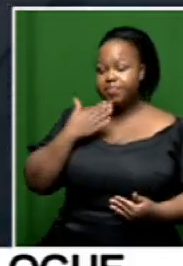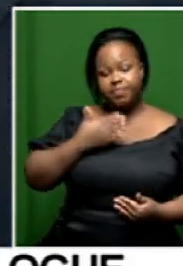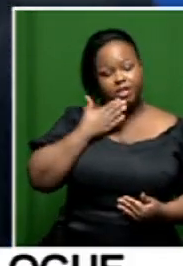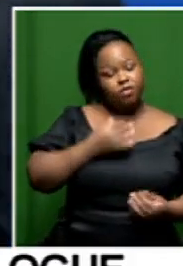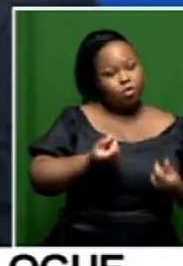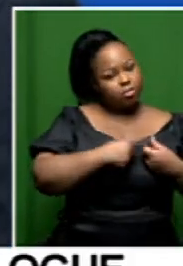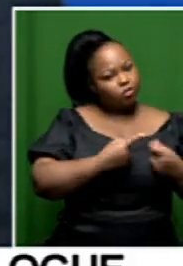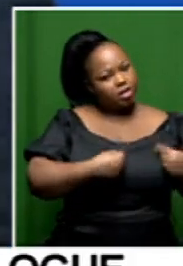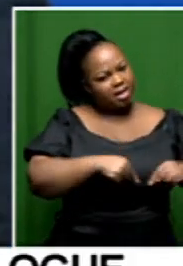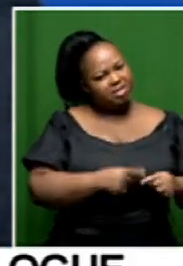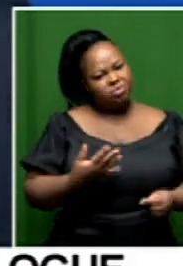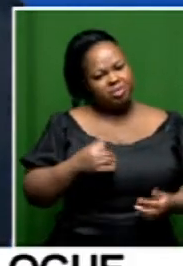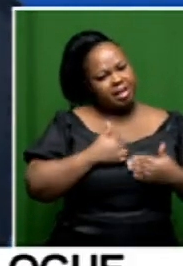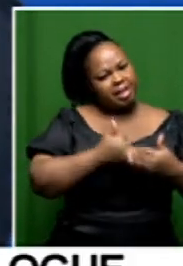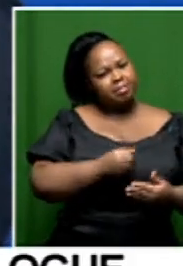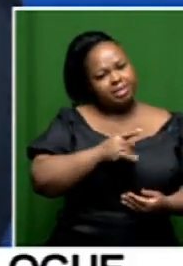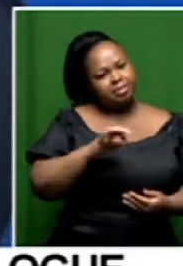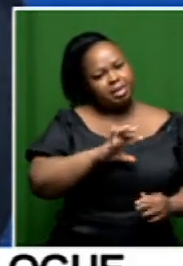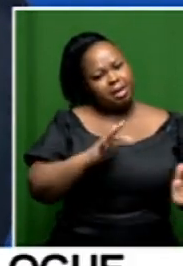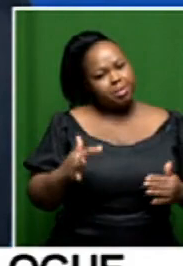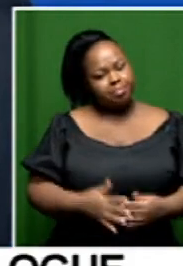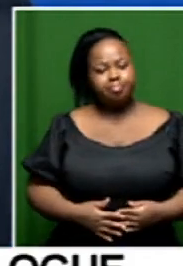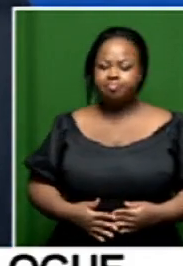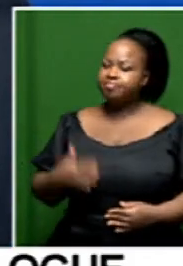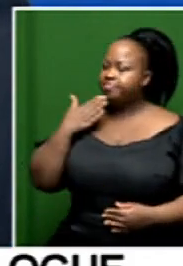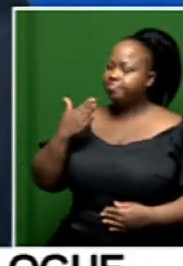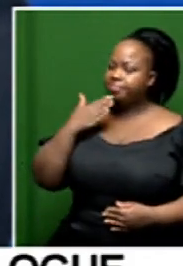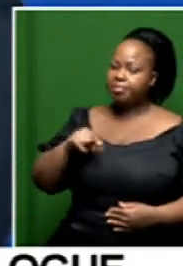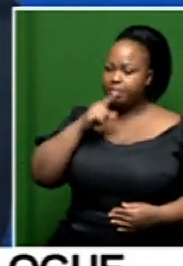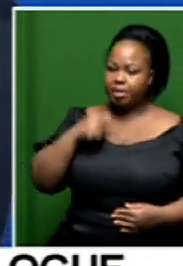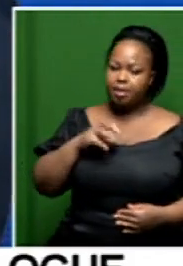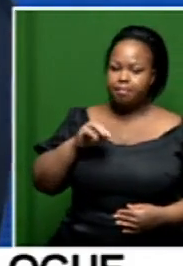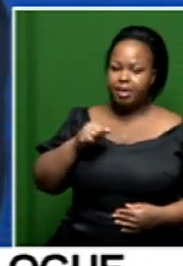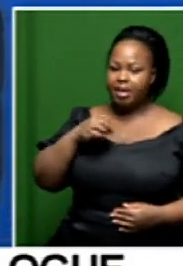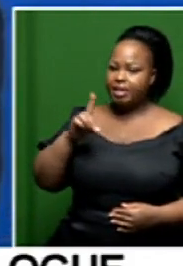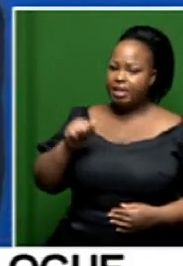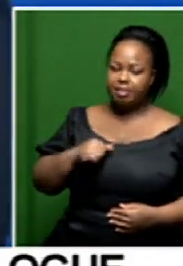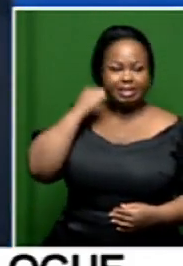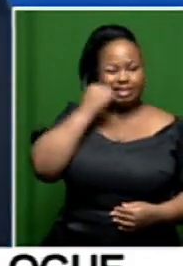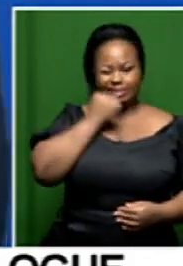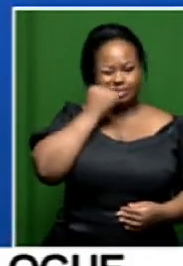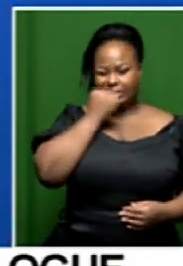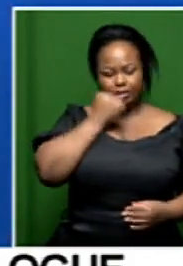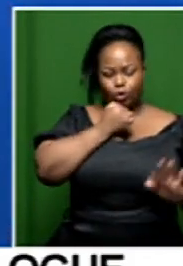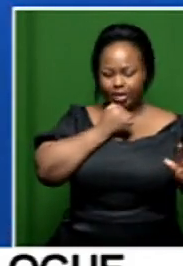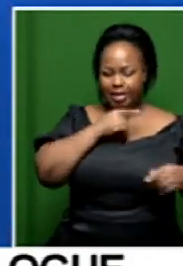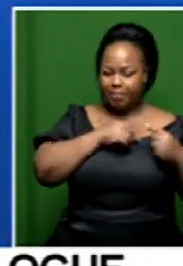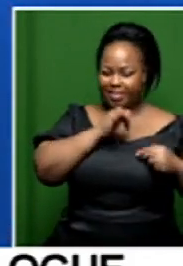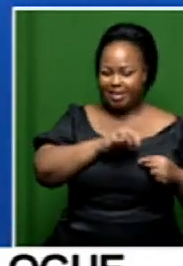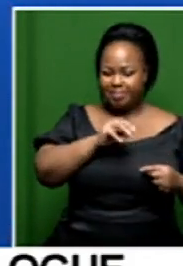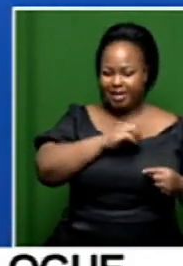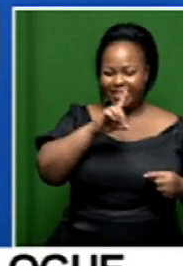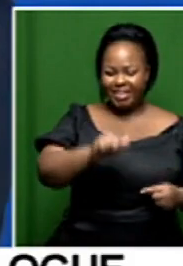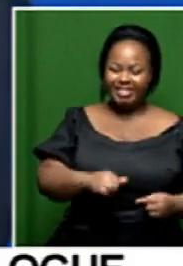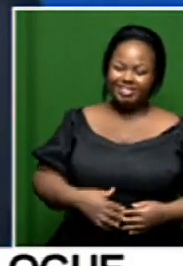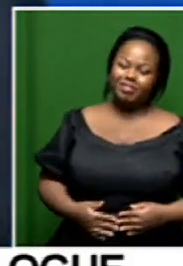will this benefit the SABC? Oh, thank you so much. My name is Mandla Mbusi. I'm sorry about that, Mandla.